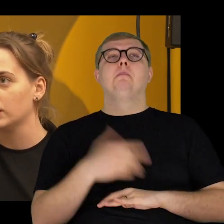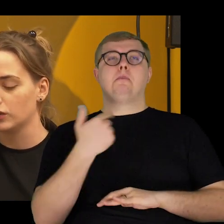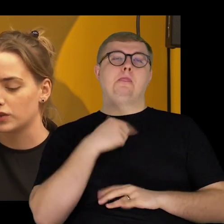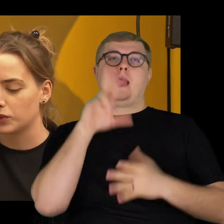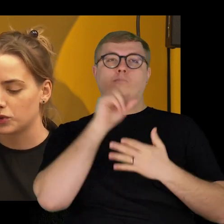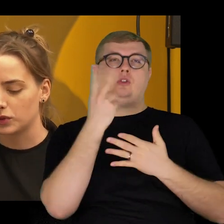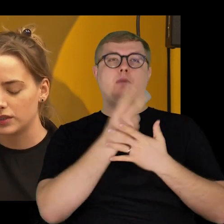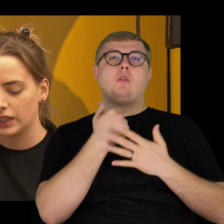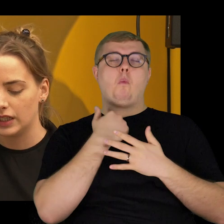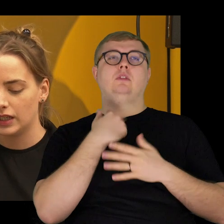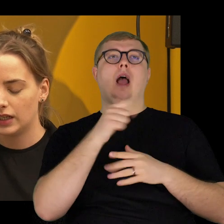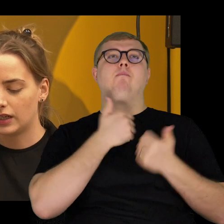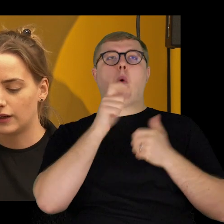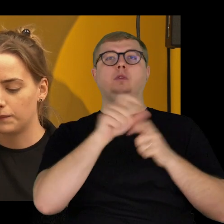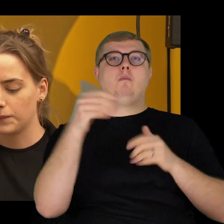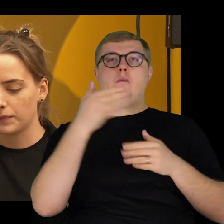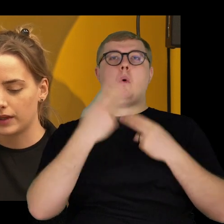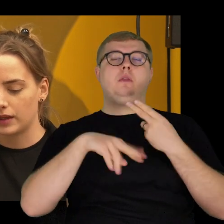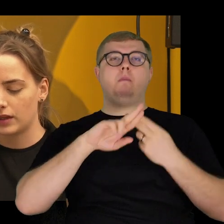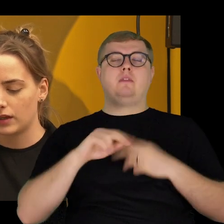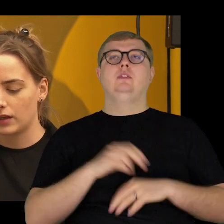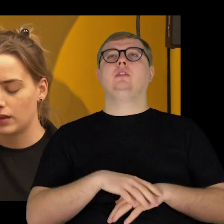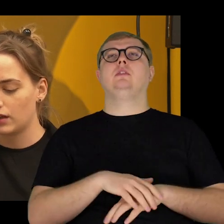can respond to it.